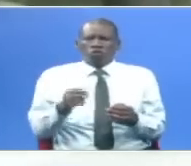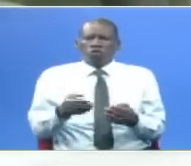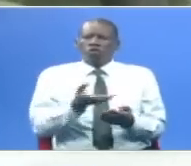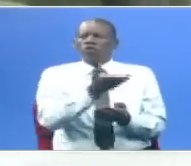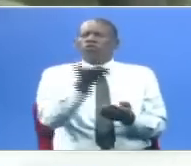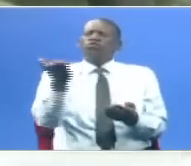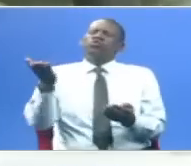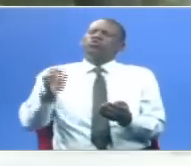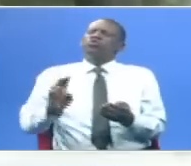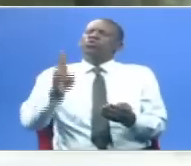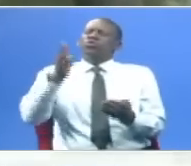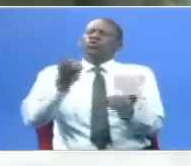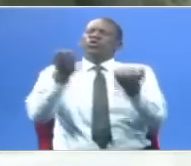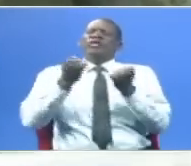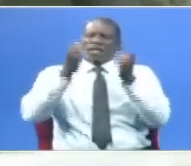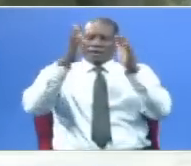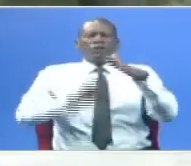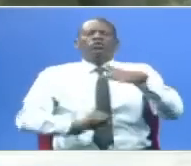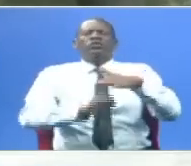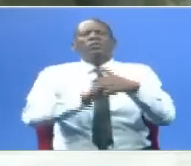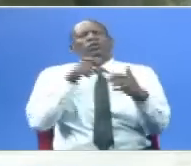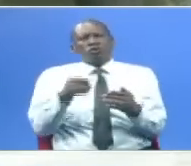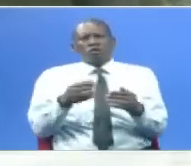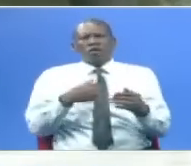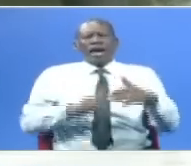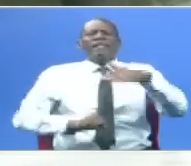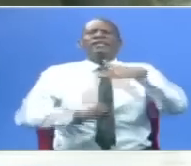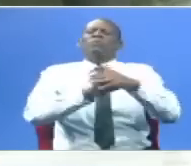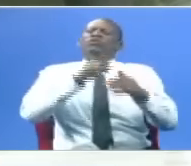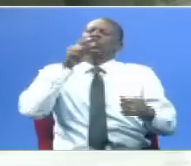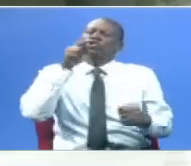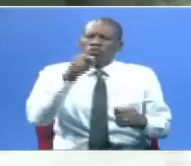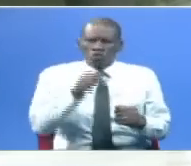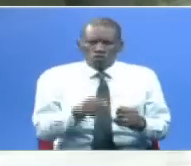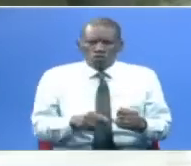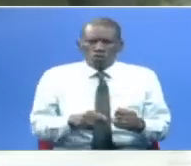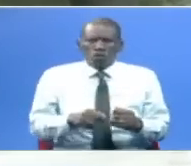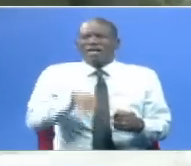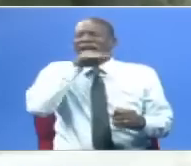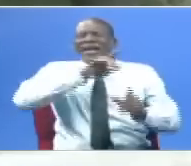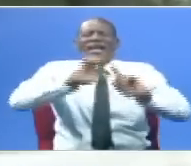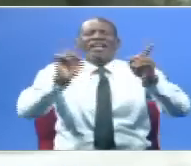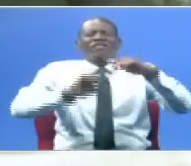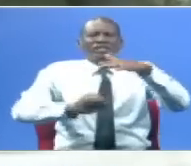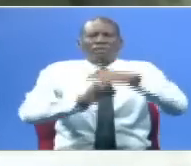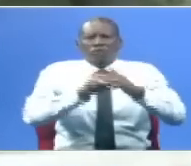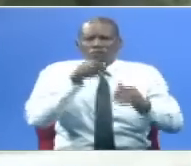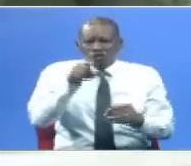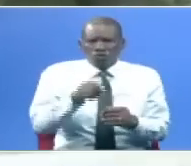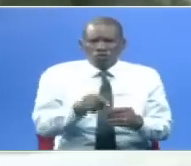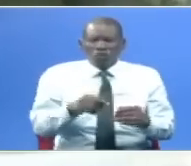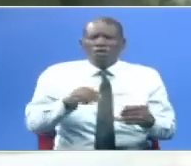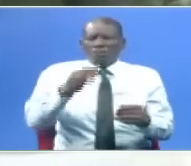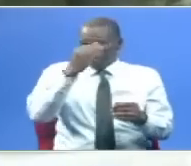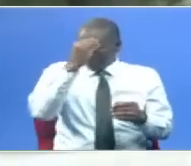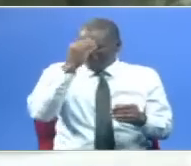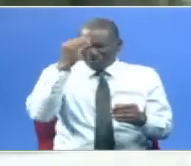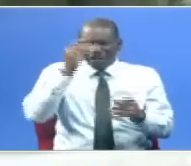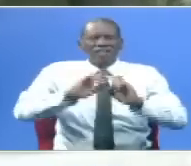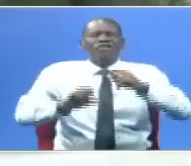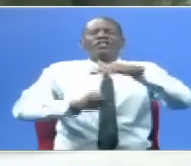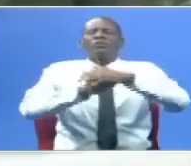needed a friend to stand with you, my friend, I stood with you. Kitendawili never stood with you. Mother Karua never